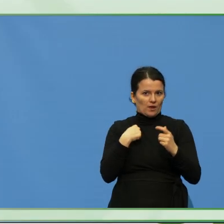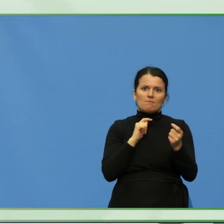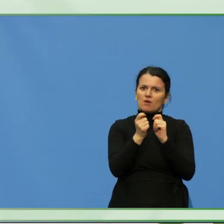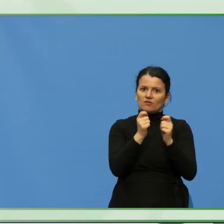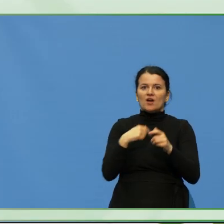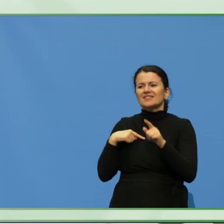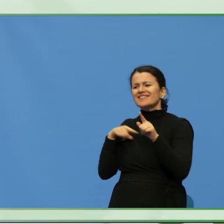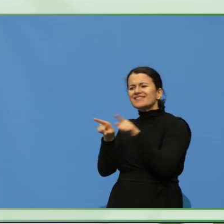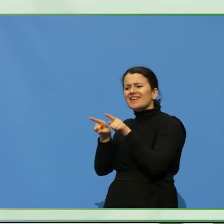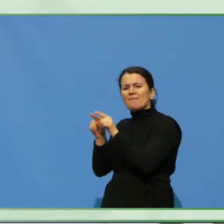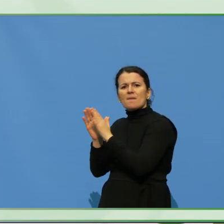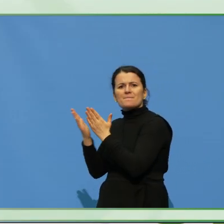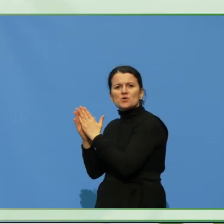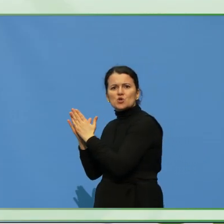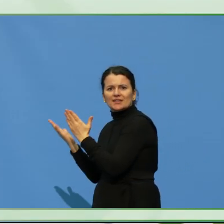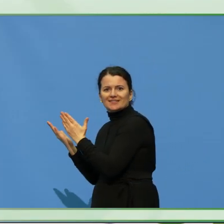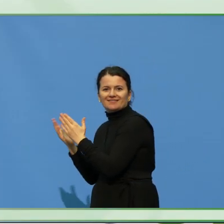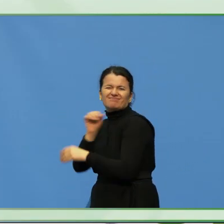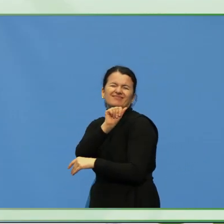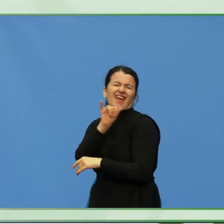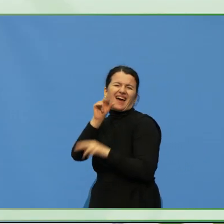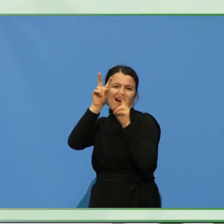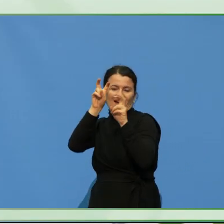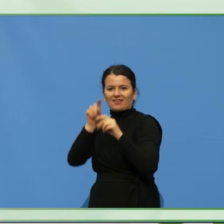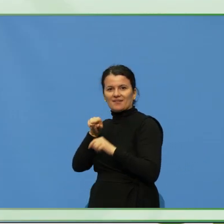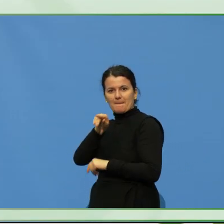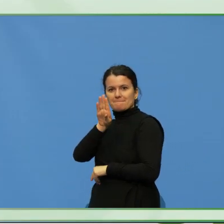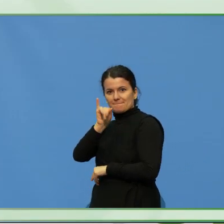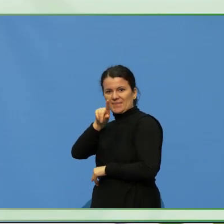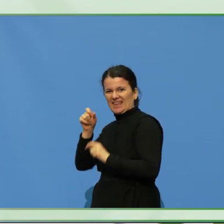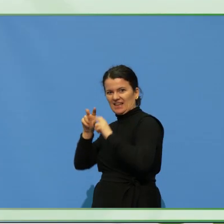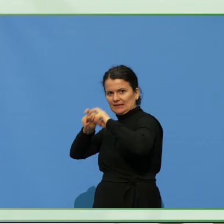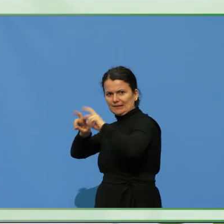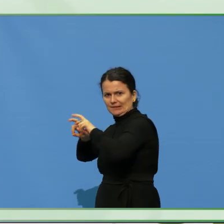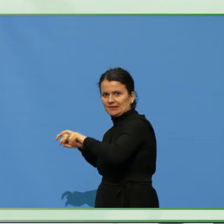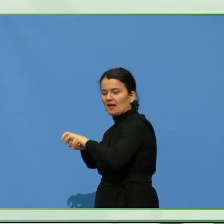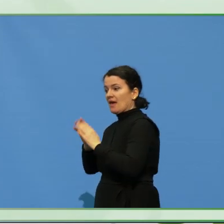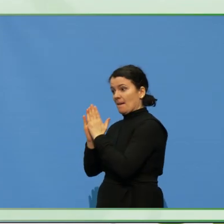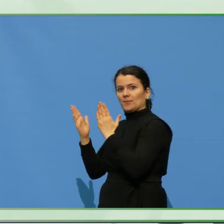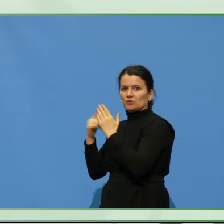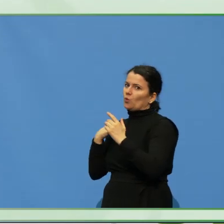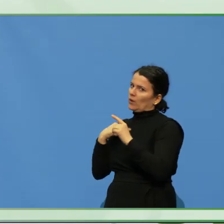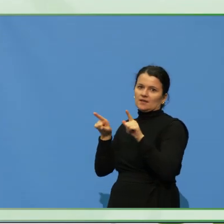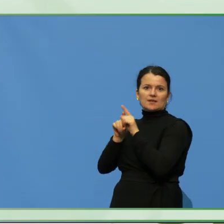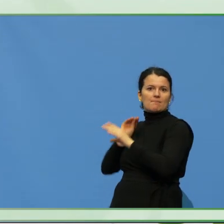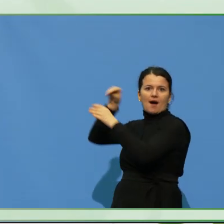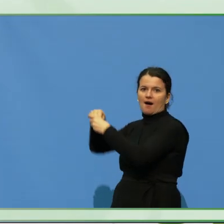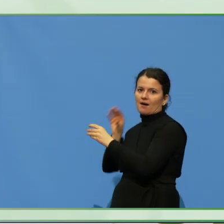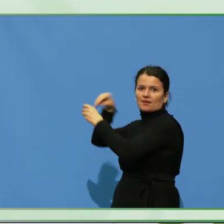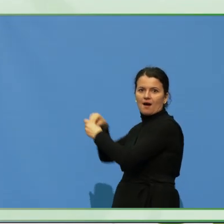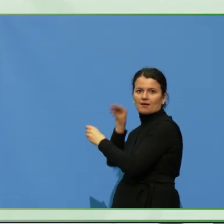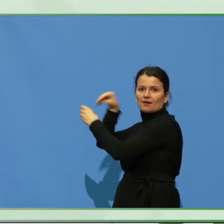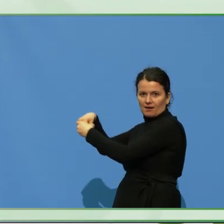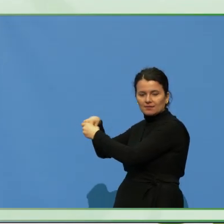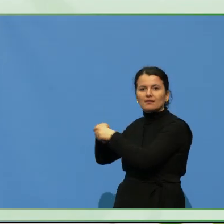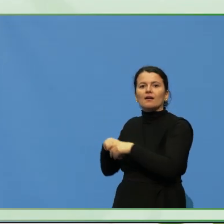the right horcruxes, the right ironclad around some of those books, making sure that